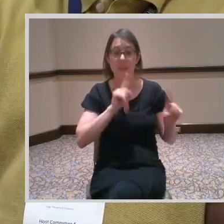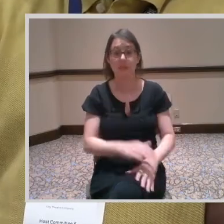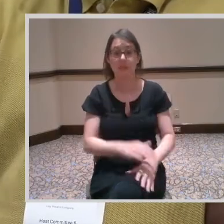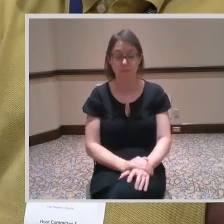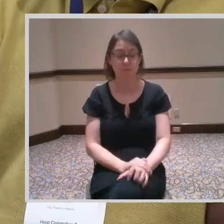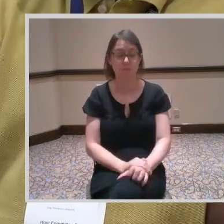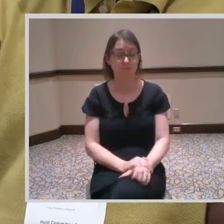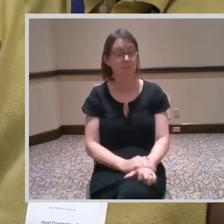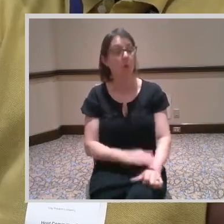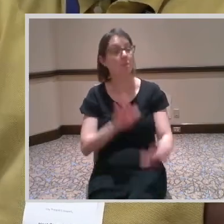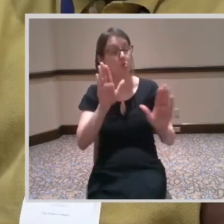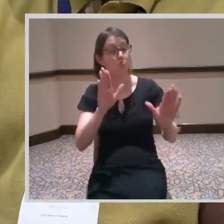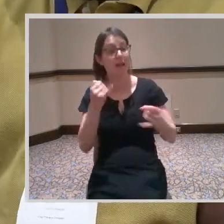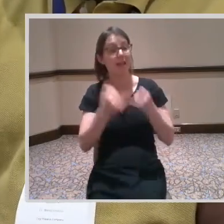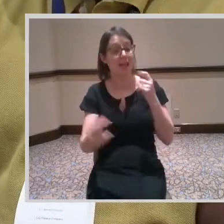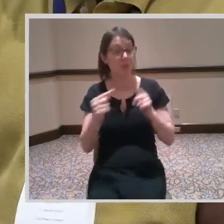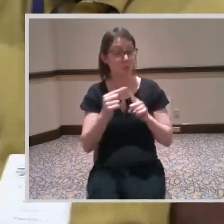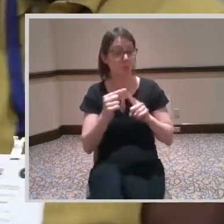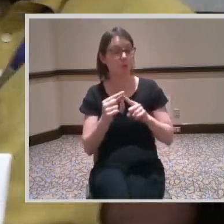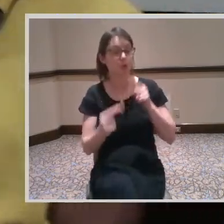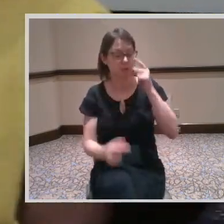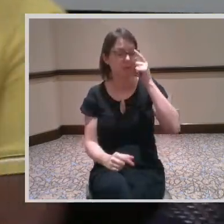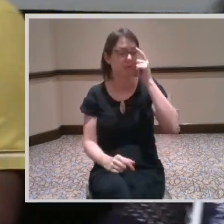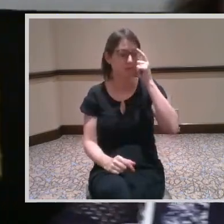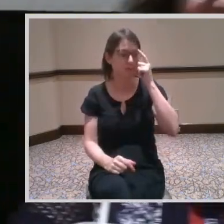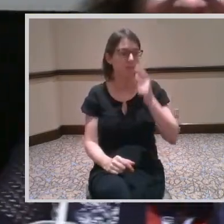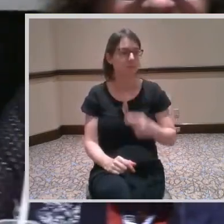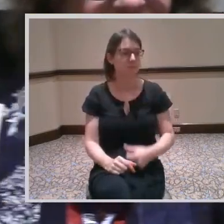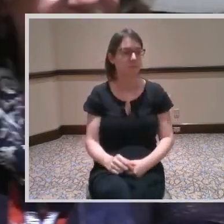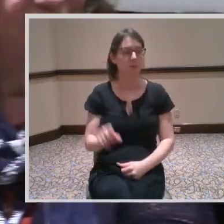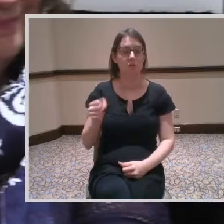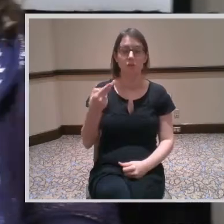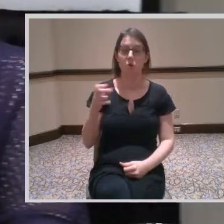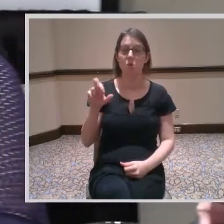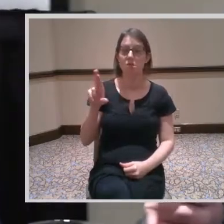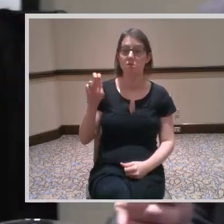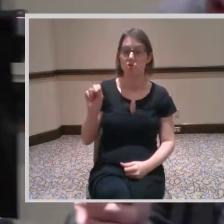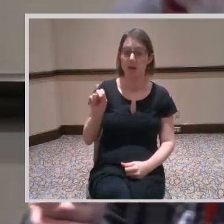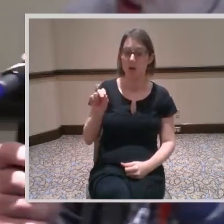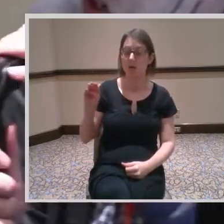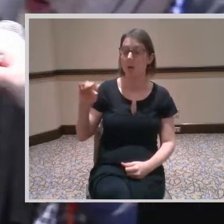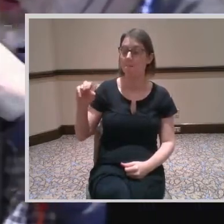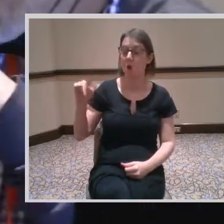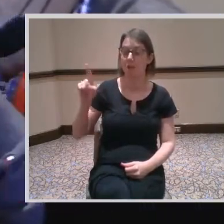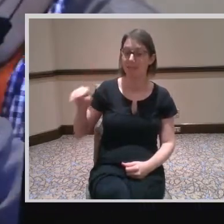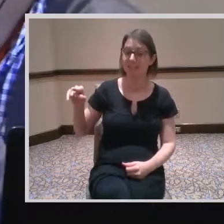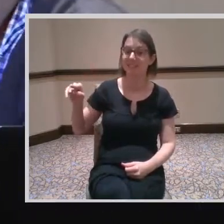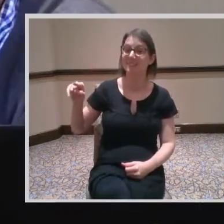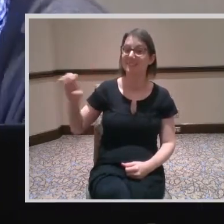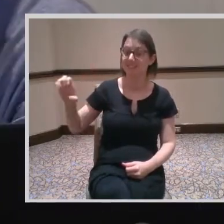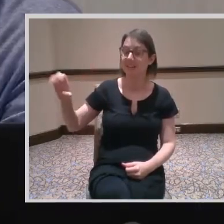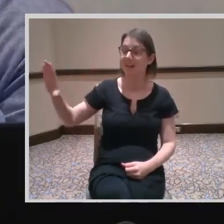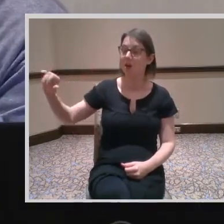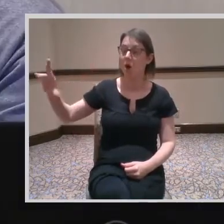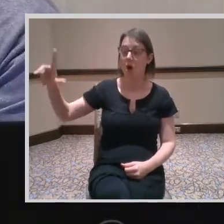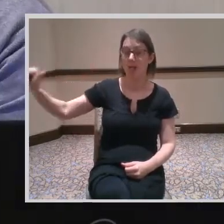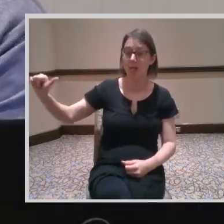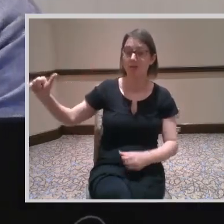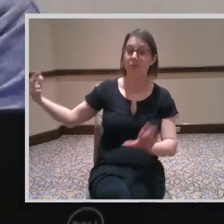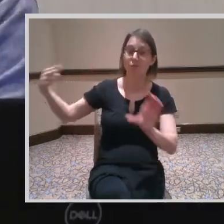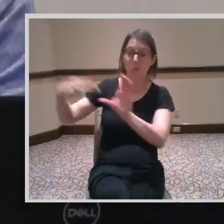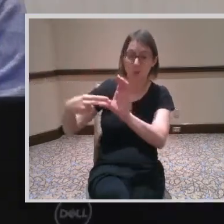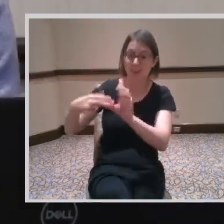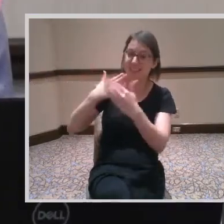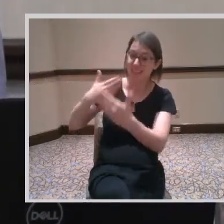Great last word, Karla. The vacuum is not the answer. Sharon, Monteze, Karla, thank you so much for joining us. Thank you to the